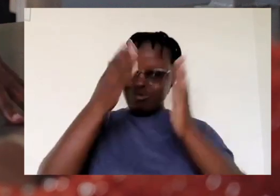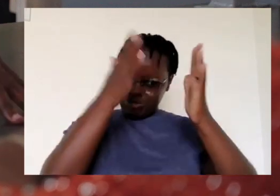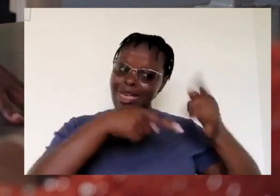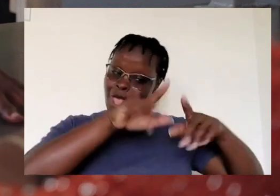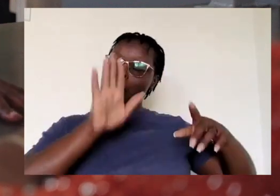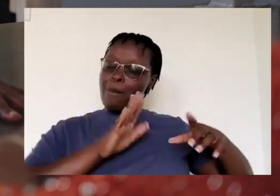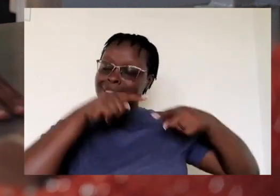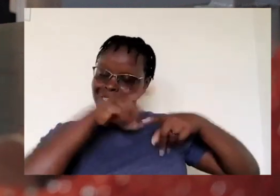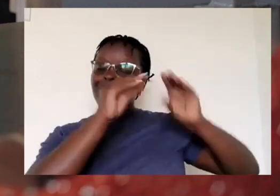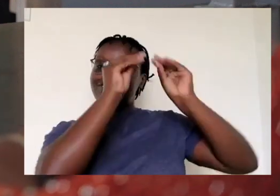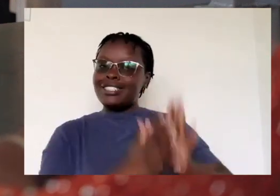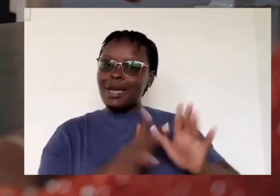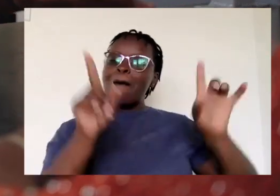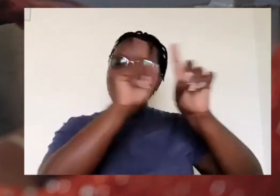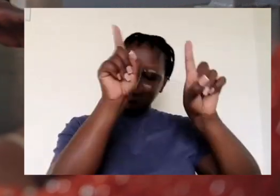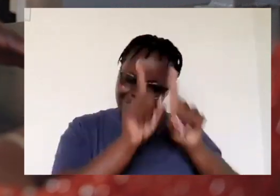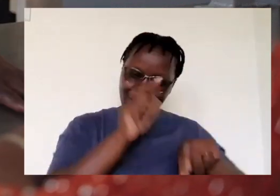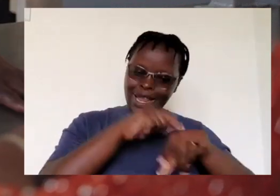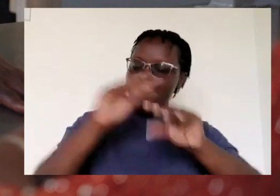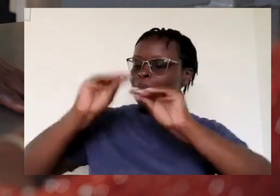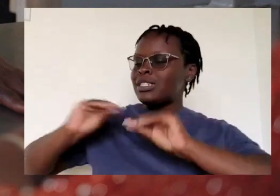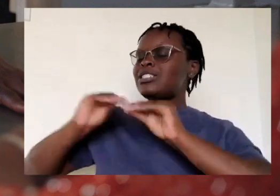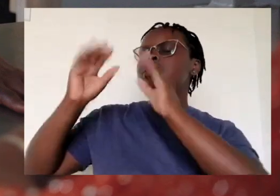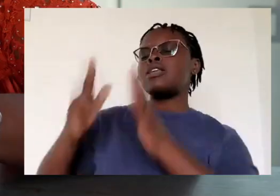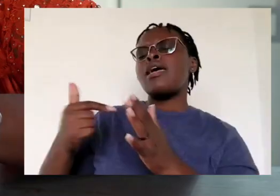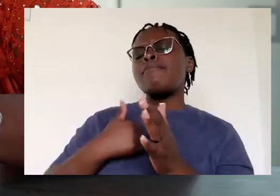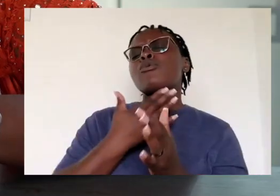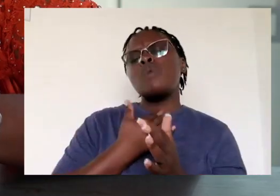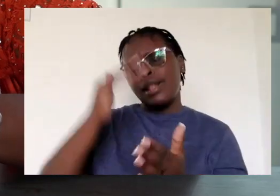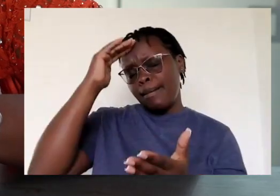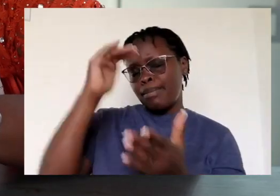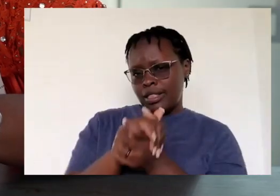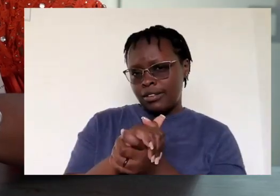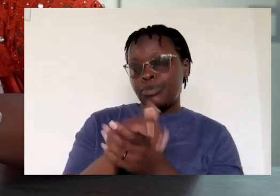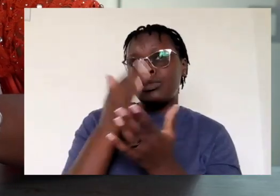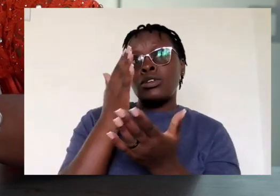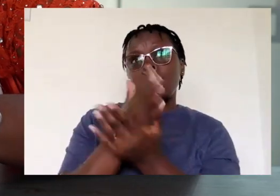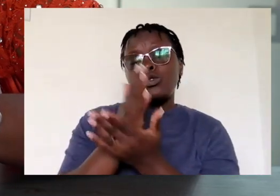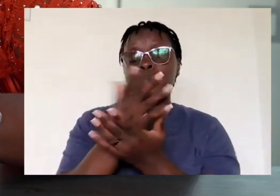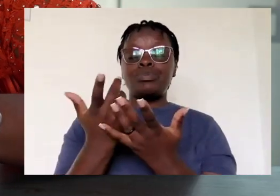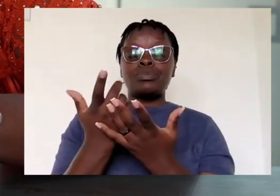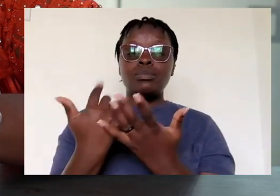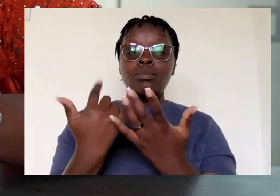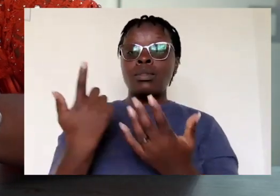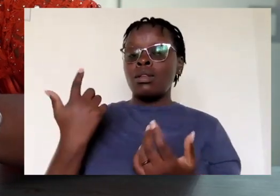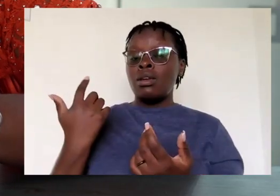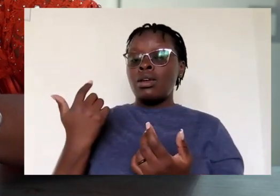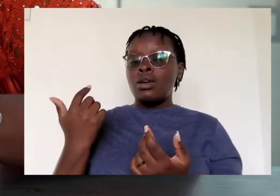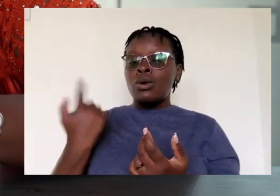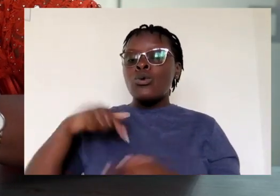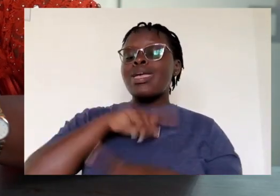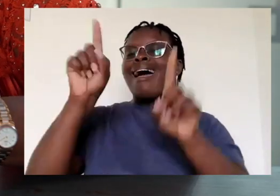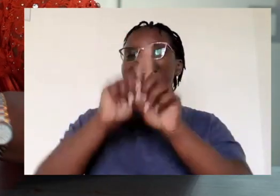teaching 15,000 teachers, then you've reached a lot more students with your work. I want to believe so, because then, of course, we